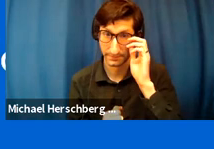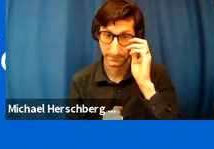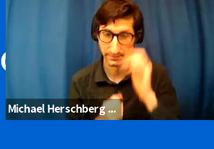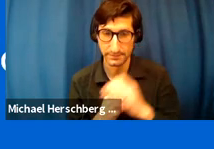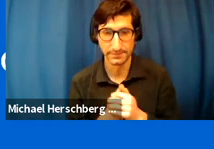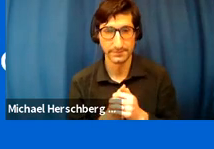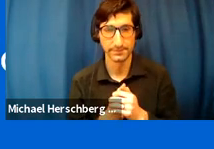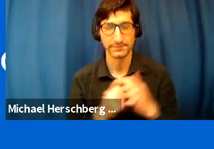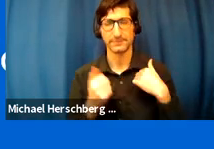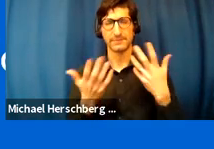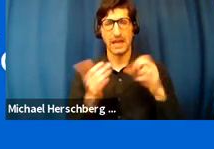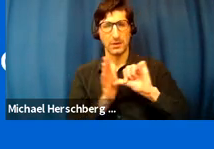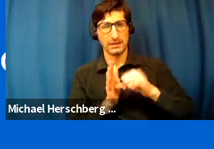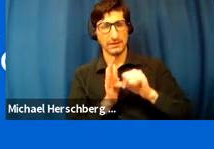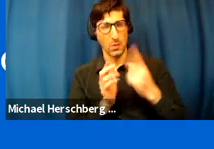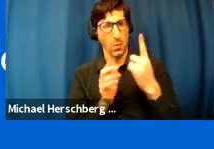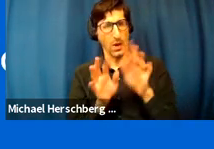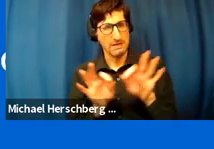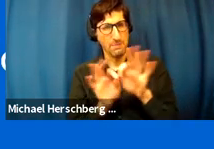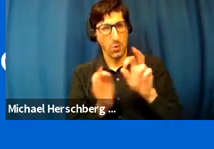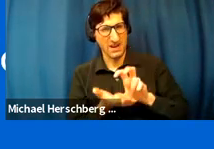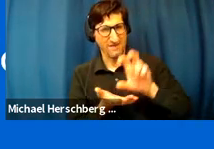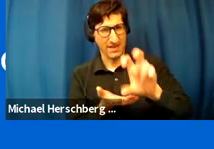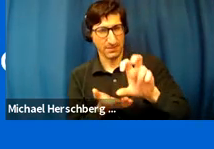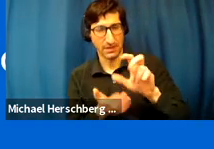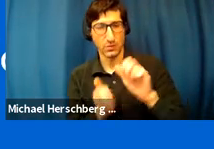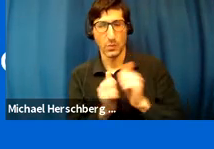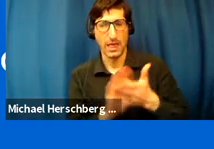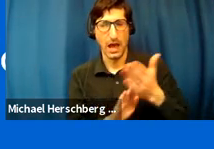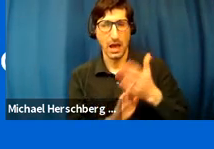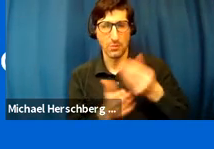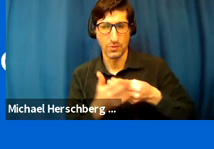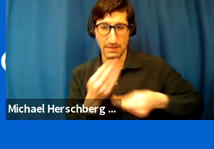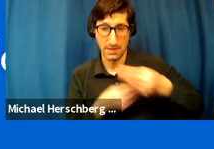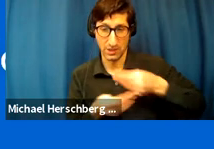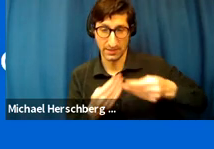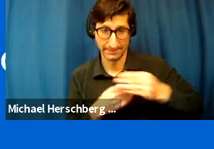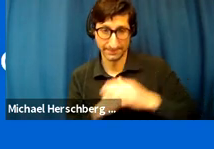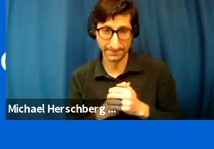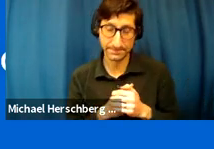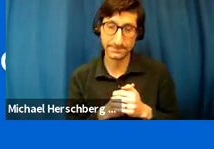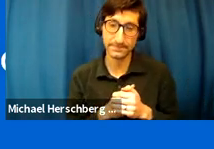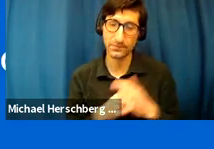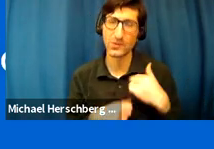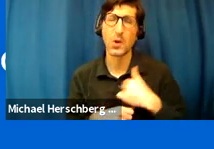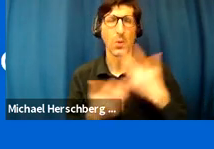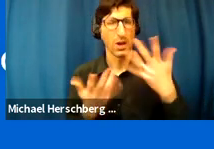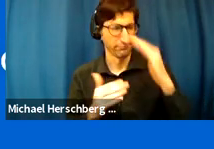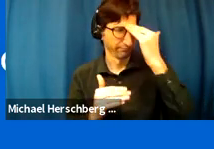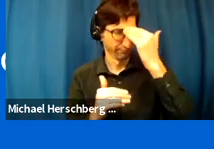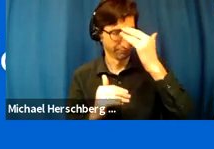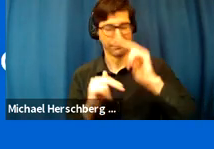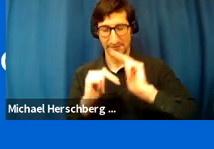I want to highlight one critical investment that we have on the operating budget in particular. We know a lot about our facilities has